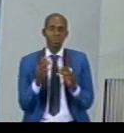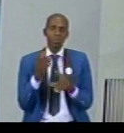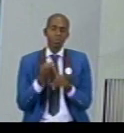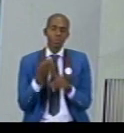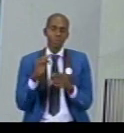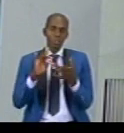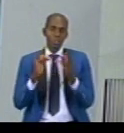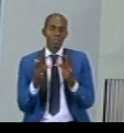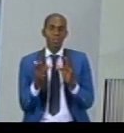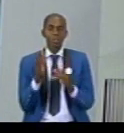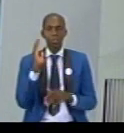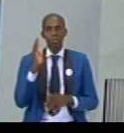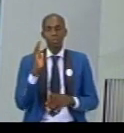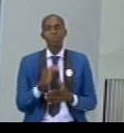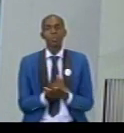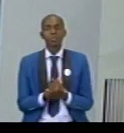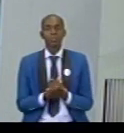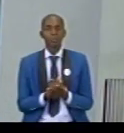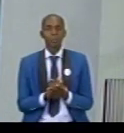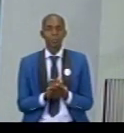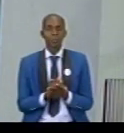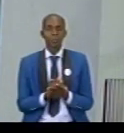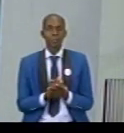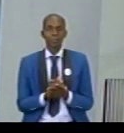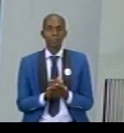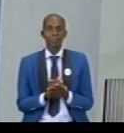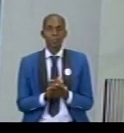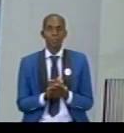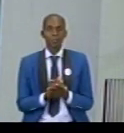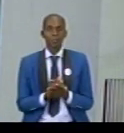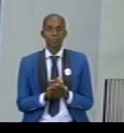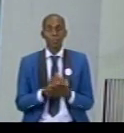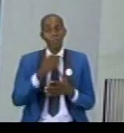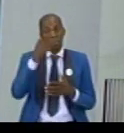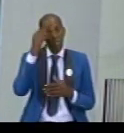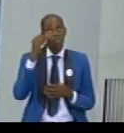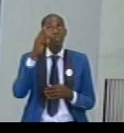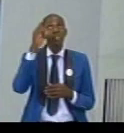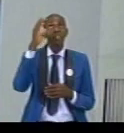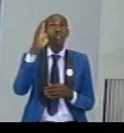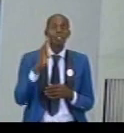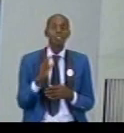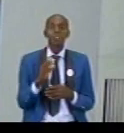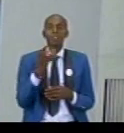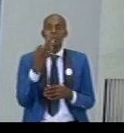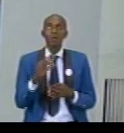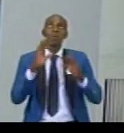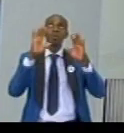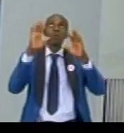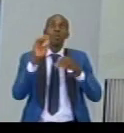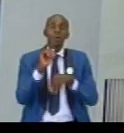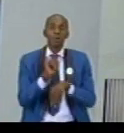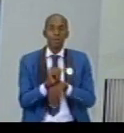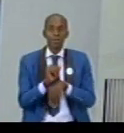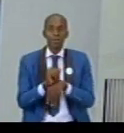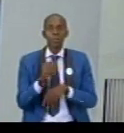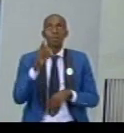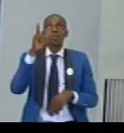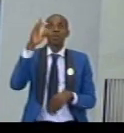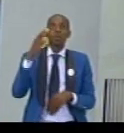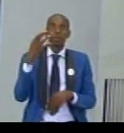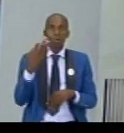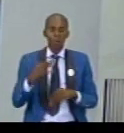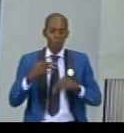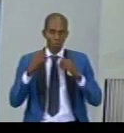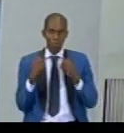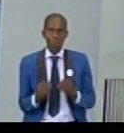going to hear testimony here tonight at the Alpha location, because God of miracle, God of power